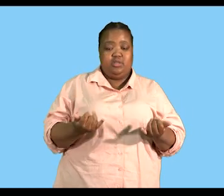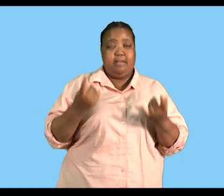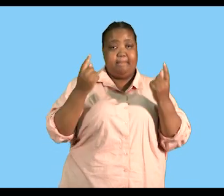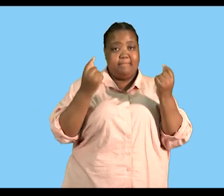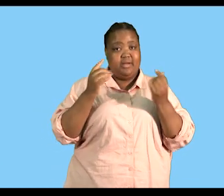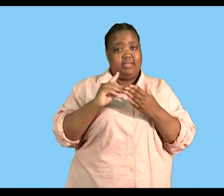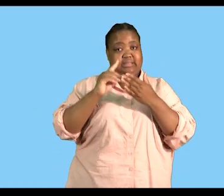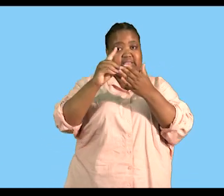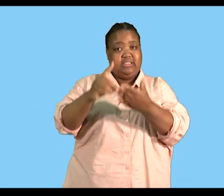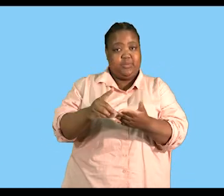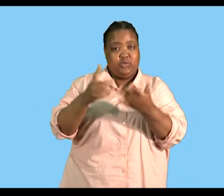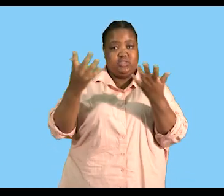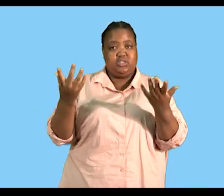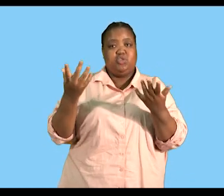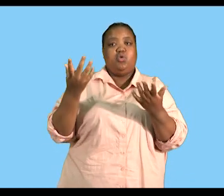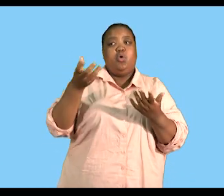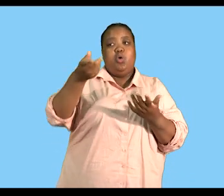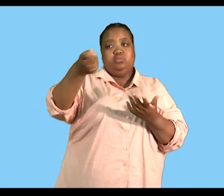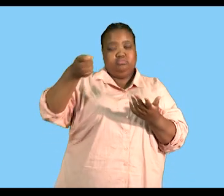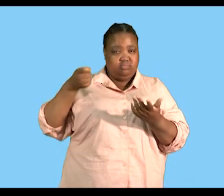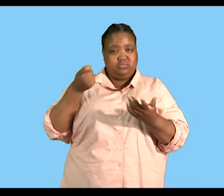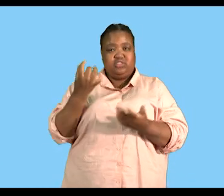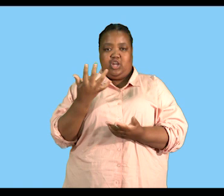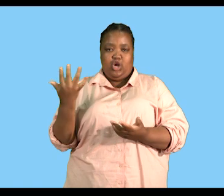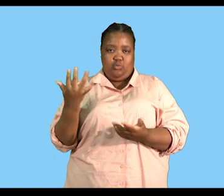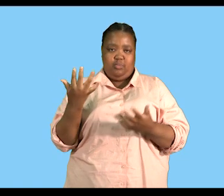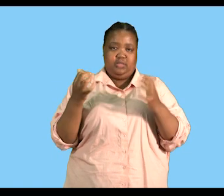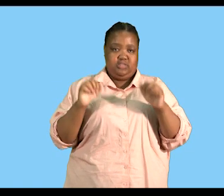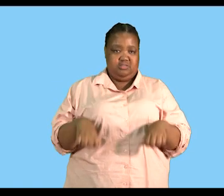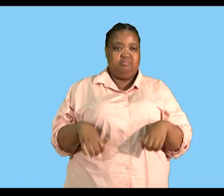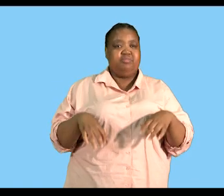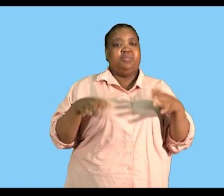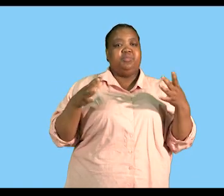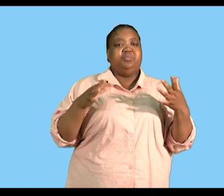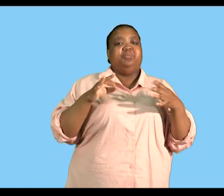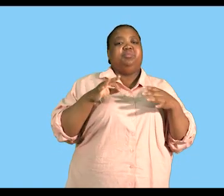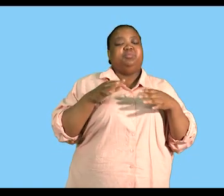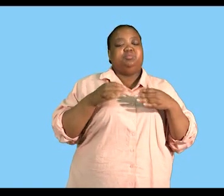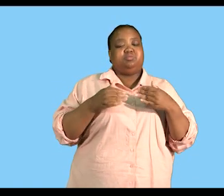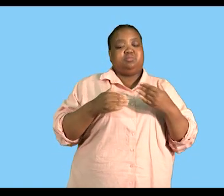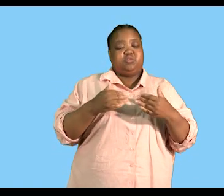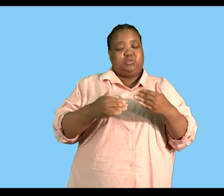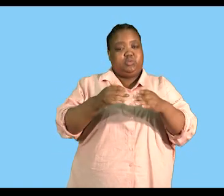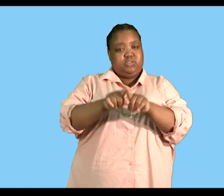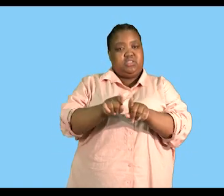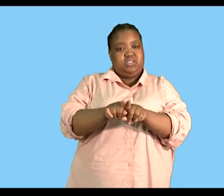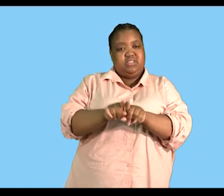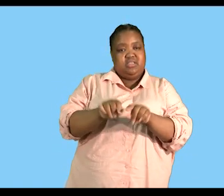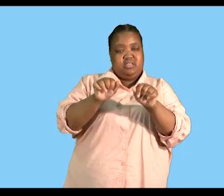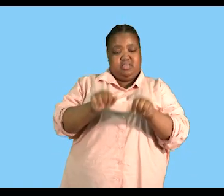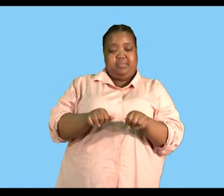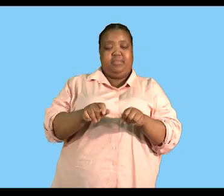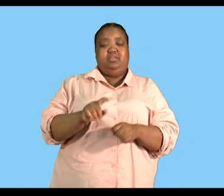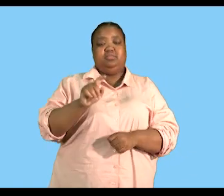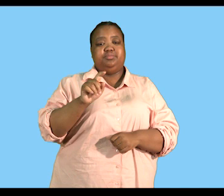deposited or taken out of the account. So now using the same formula, the transaction fee is what we are looking